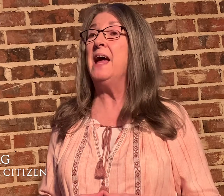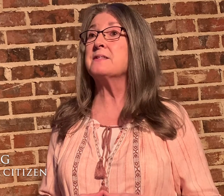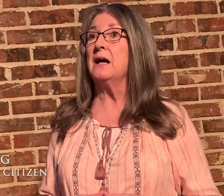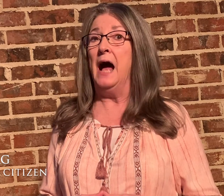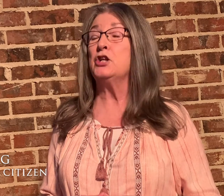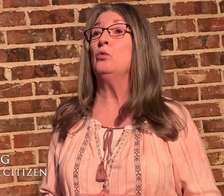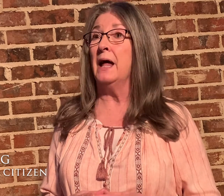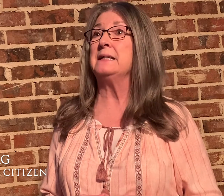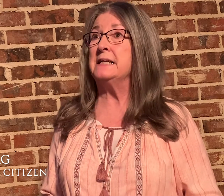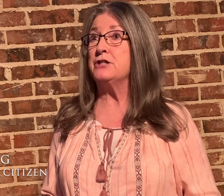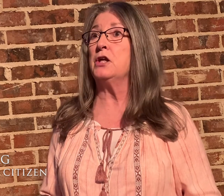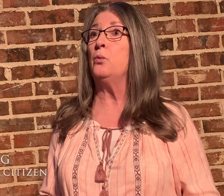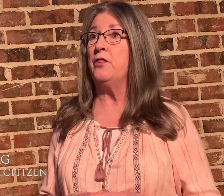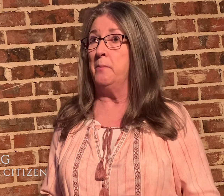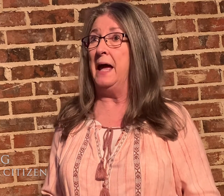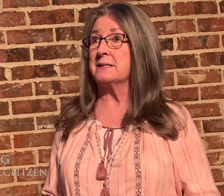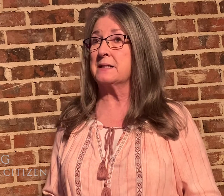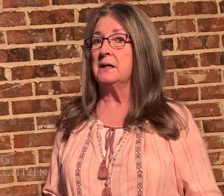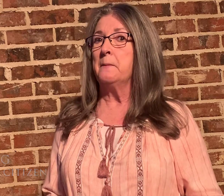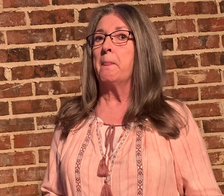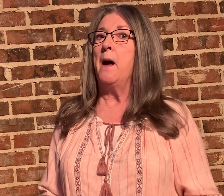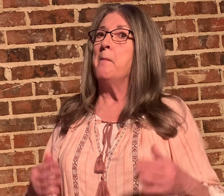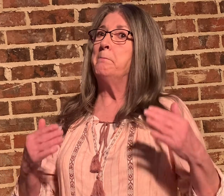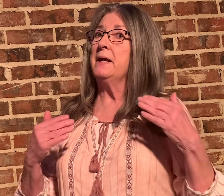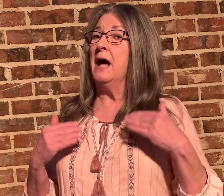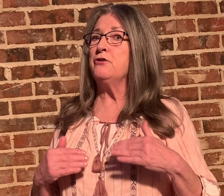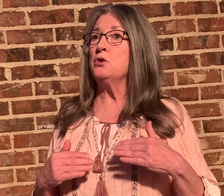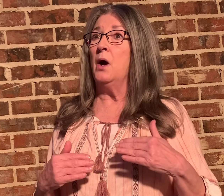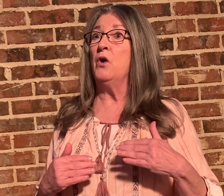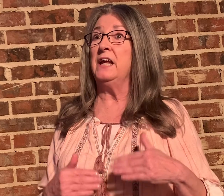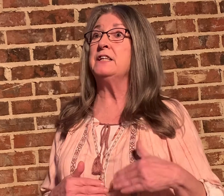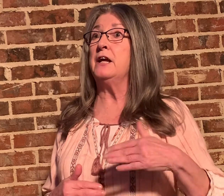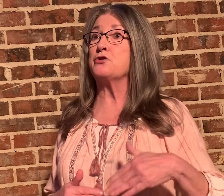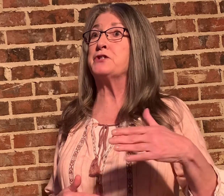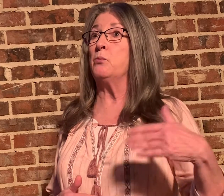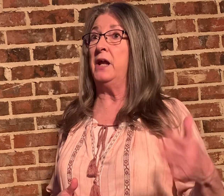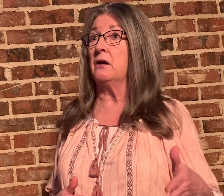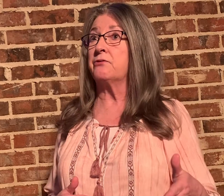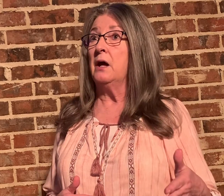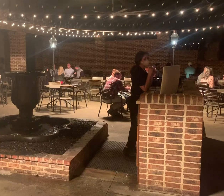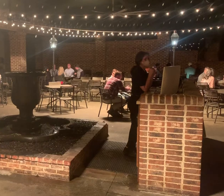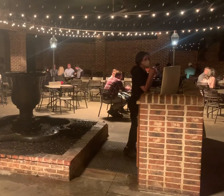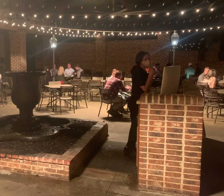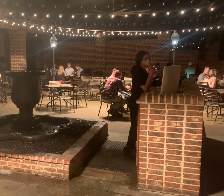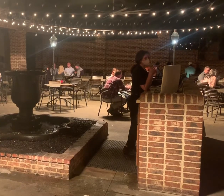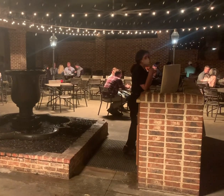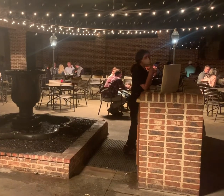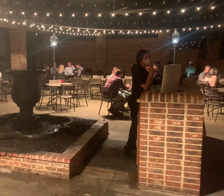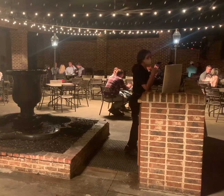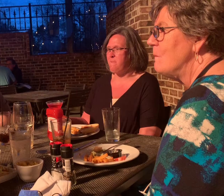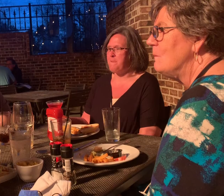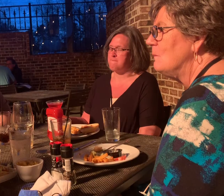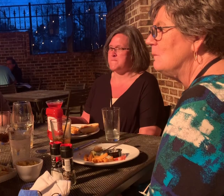wearing a mask. I don't like teaching with a mask. But neither do I want to endanger someone else. Reeves says he